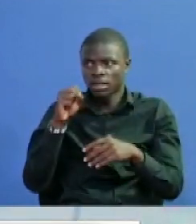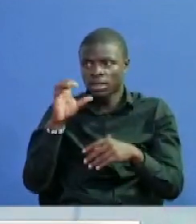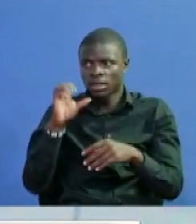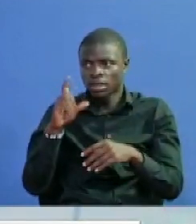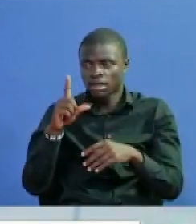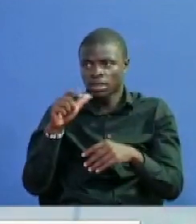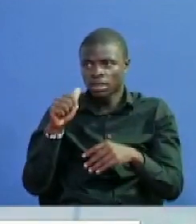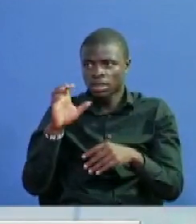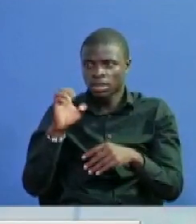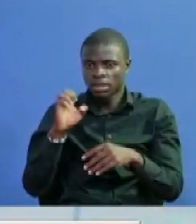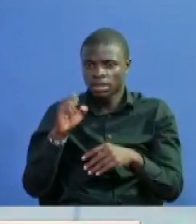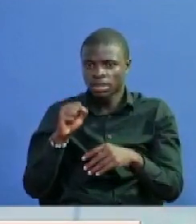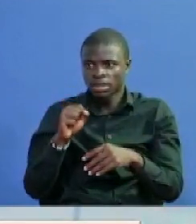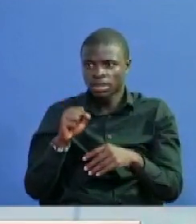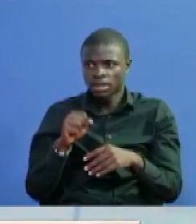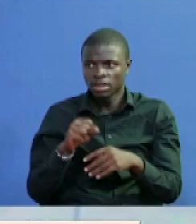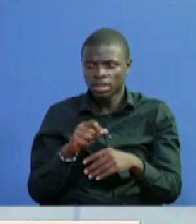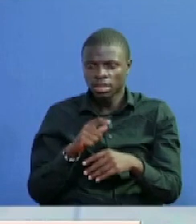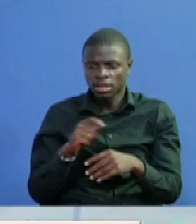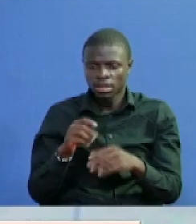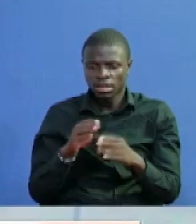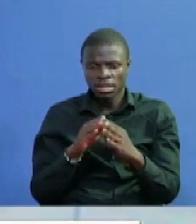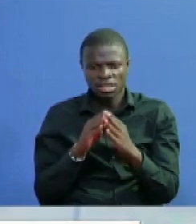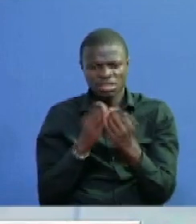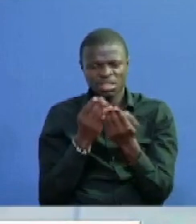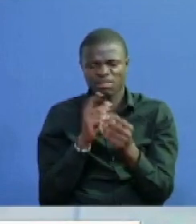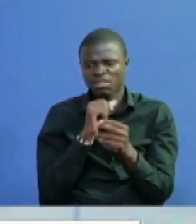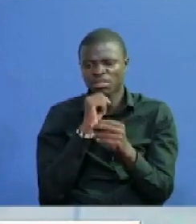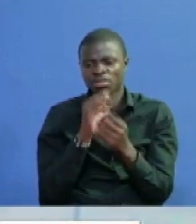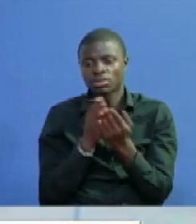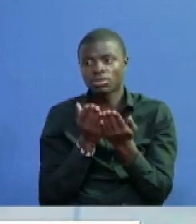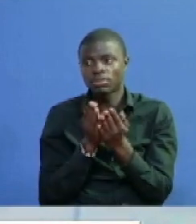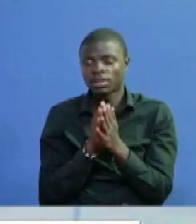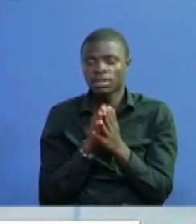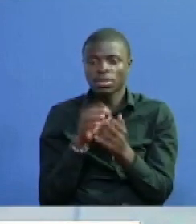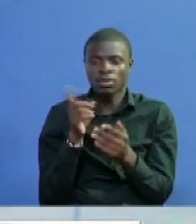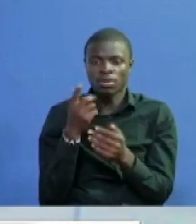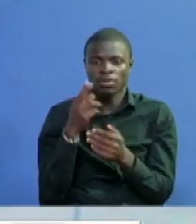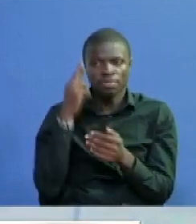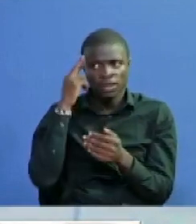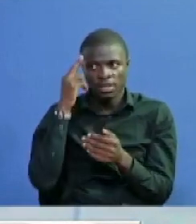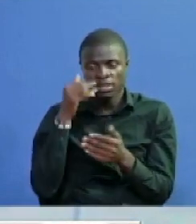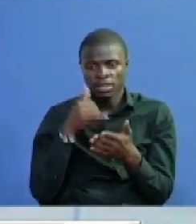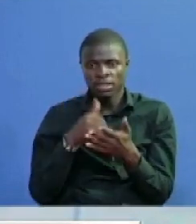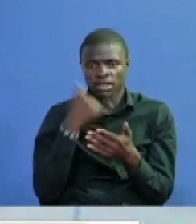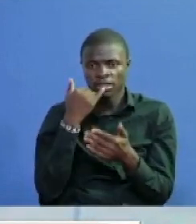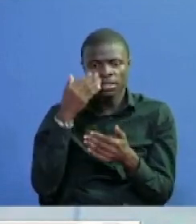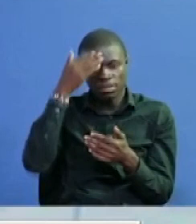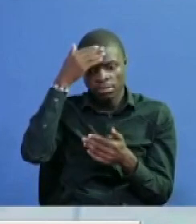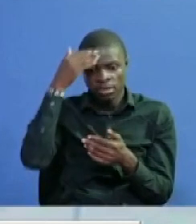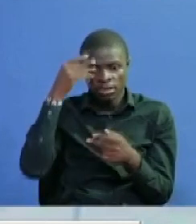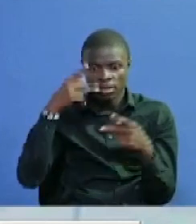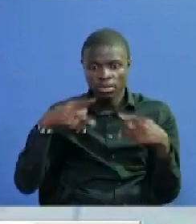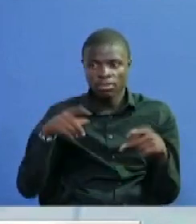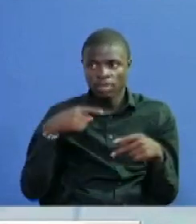just to sample. So the server was not opened. And part of the reason it was not opened is because the people